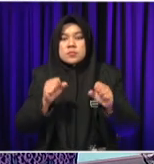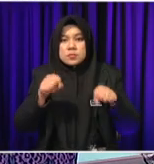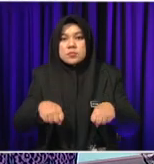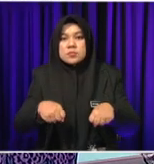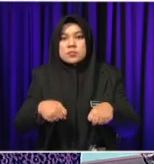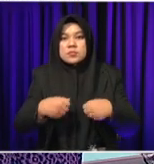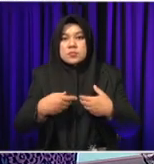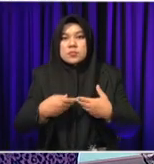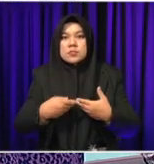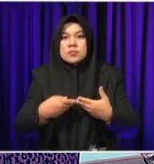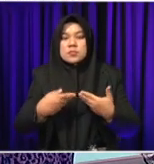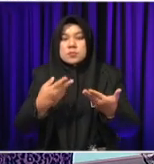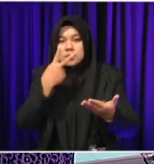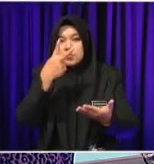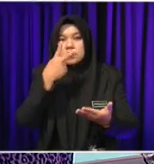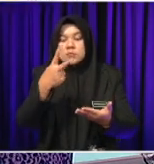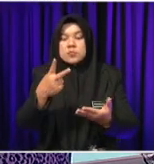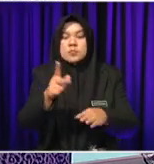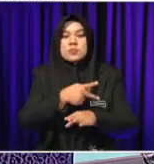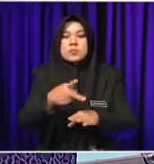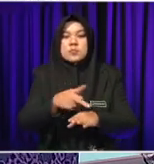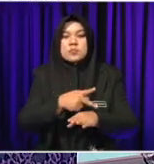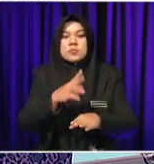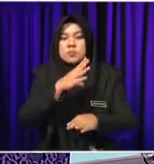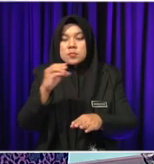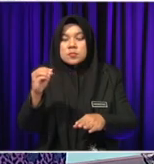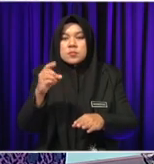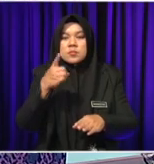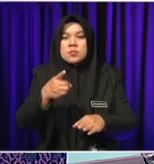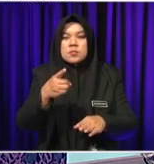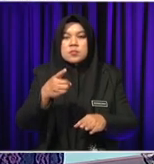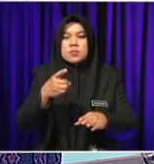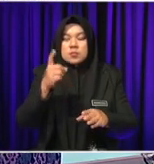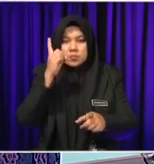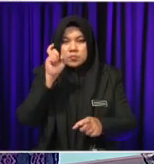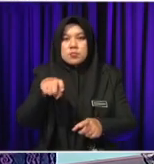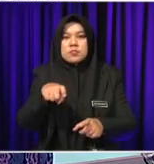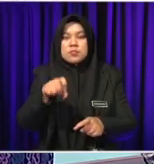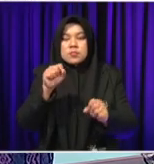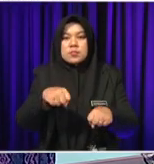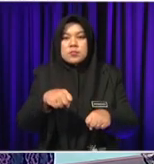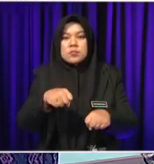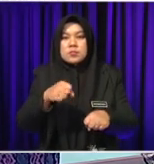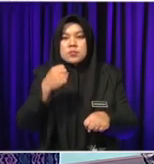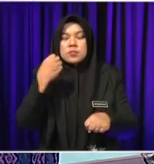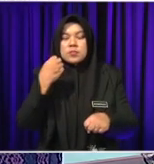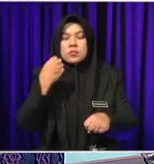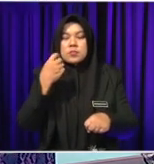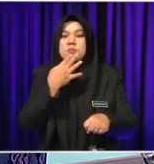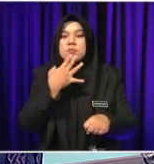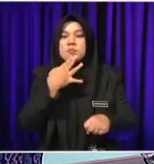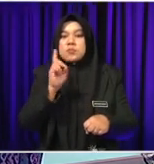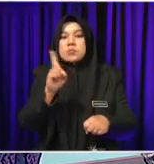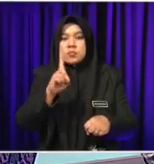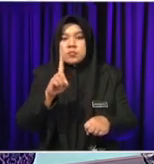the sky, start looking for more poems, and I'm sure you will be able to capture those colours, each line from each